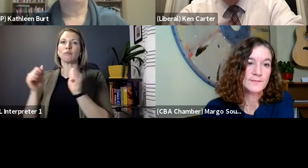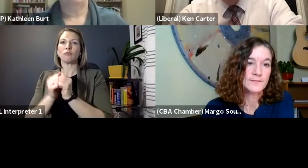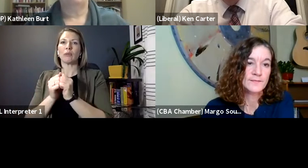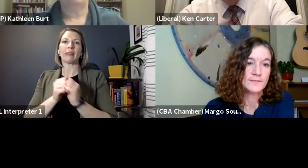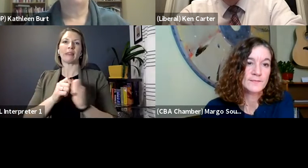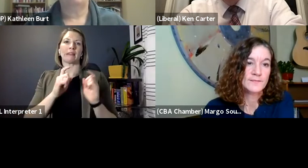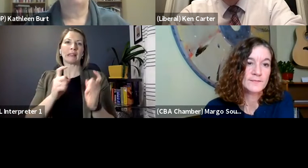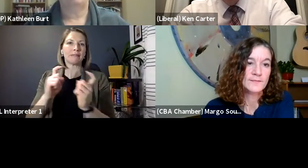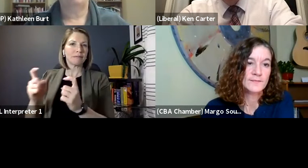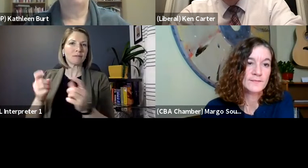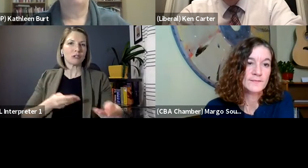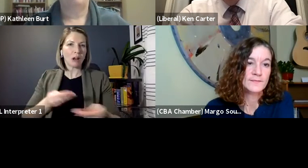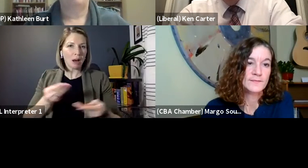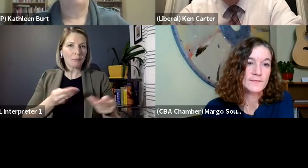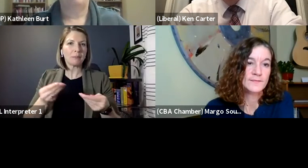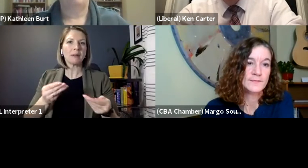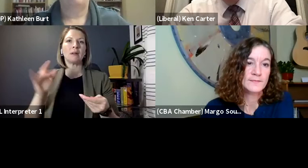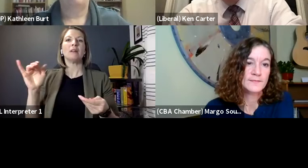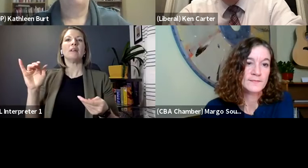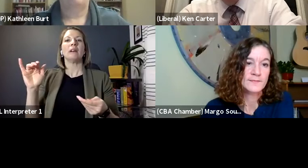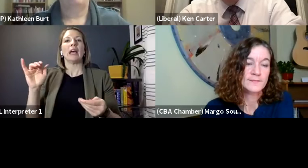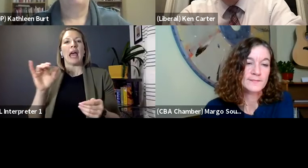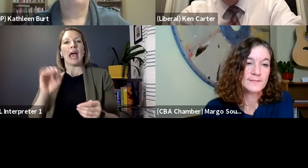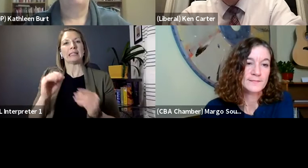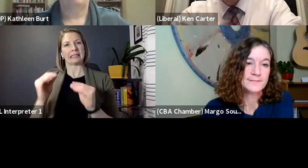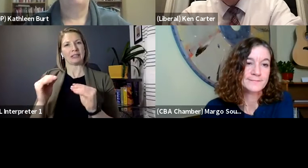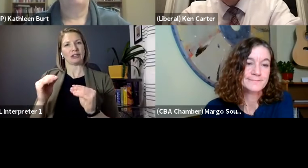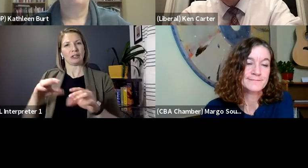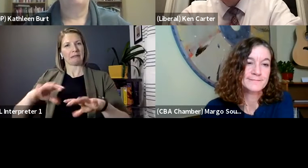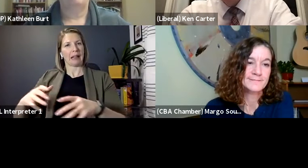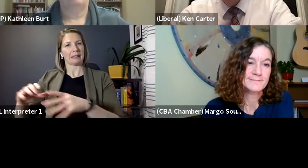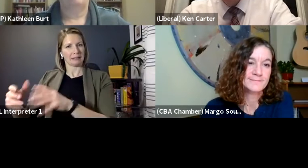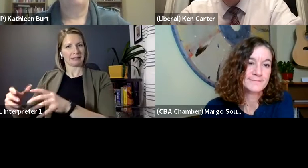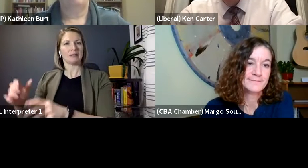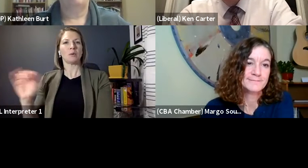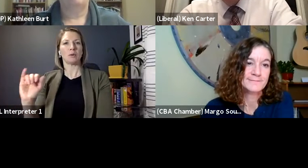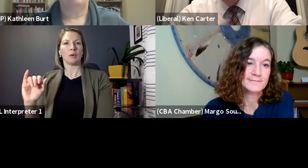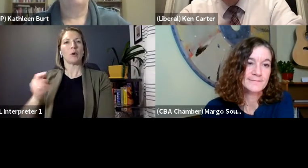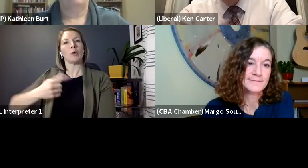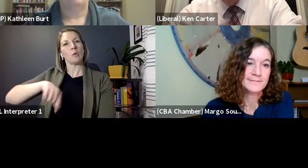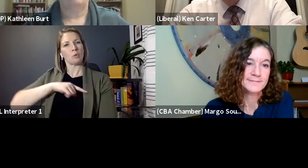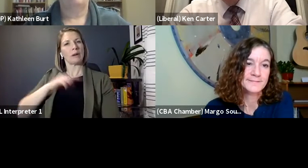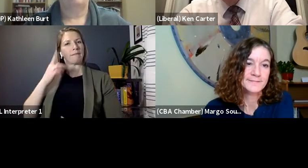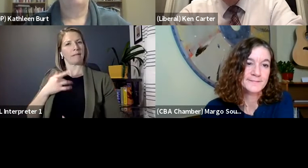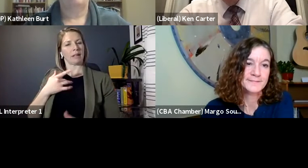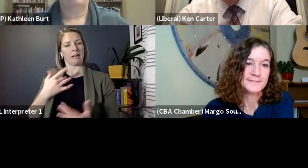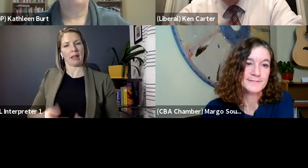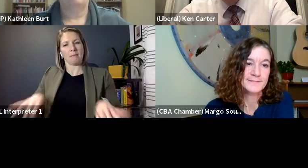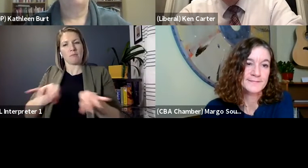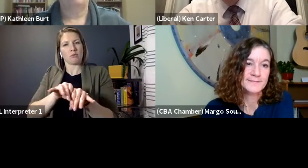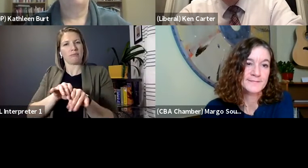and multi-purpose meeting facilities are here to make the center an important community meeting gathering place.